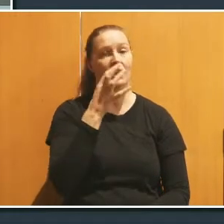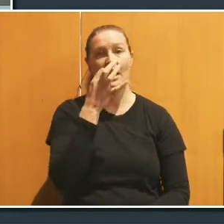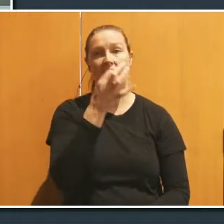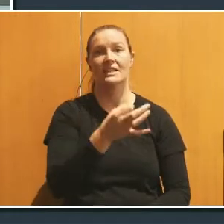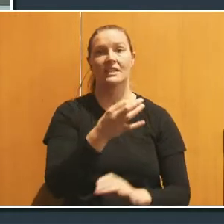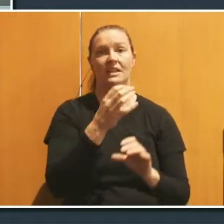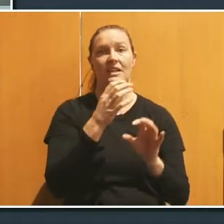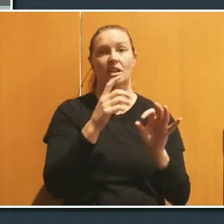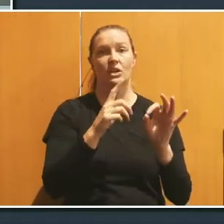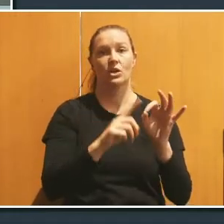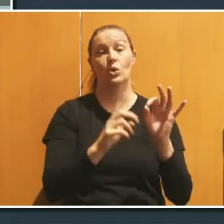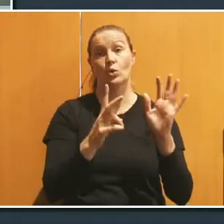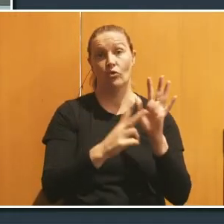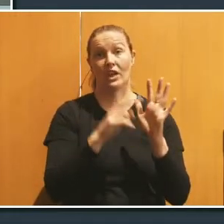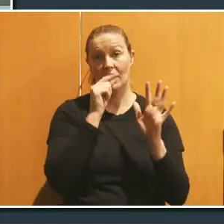for a